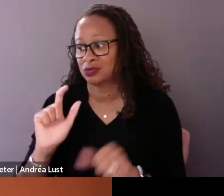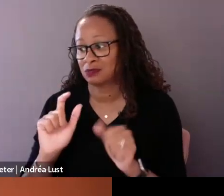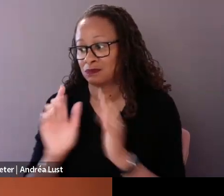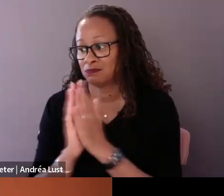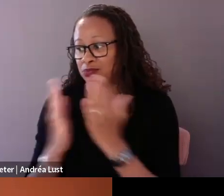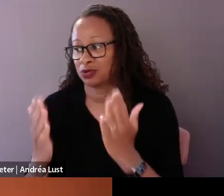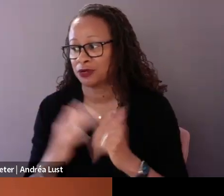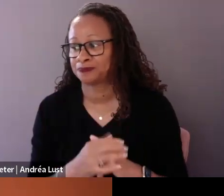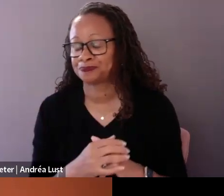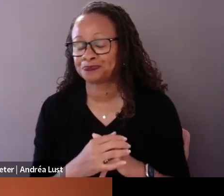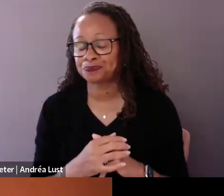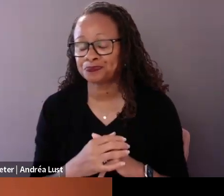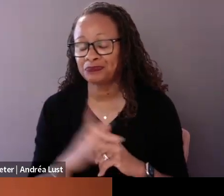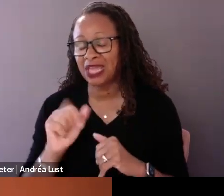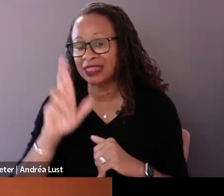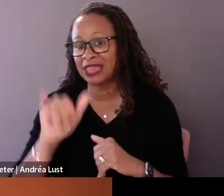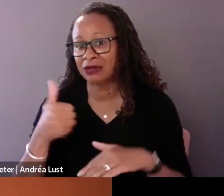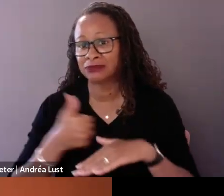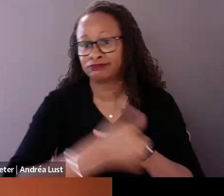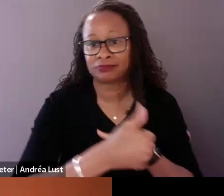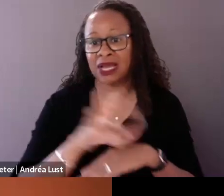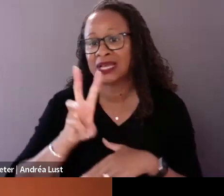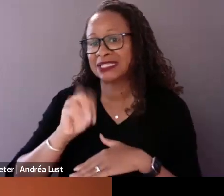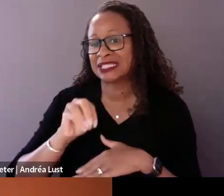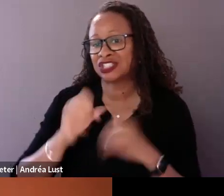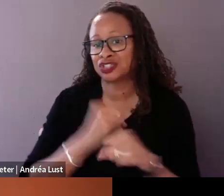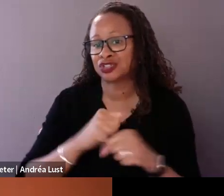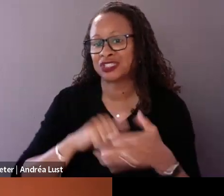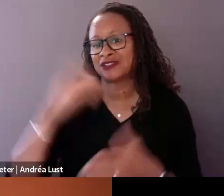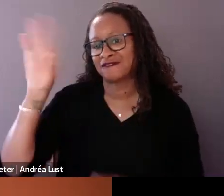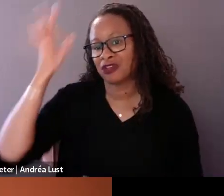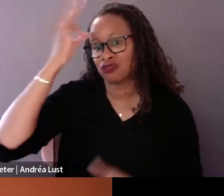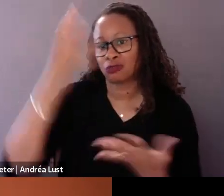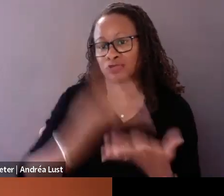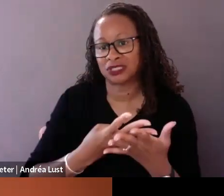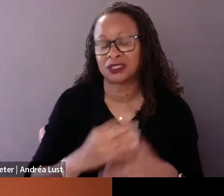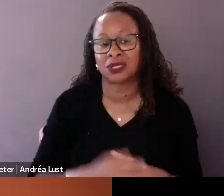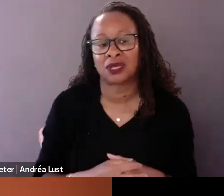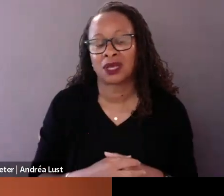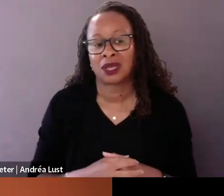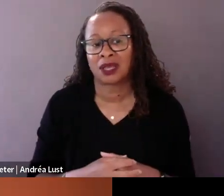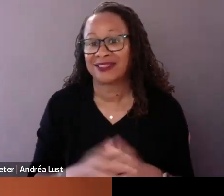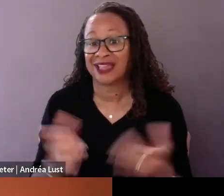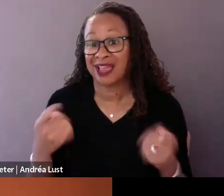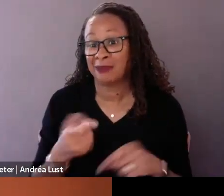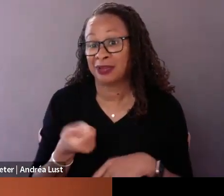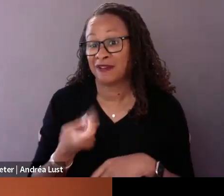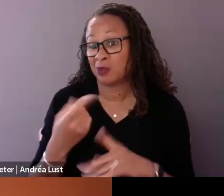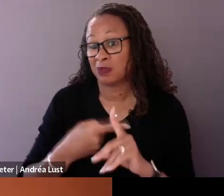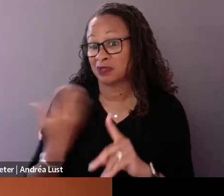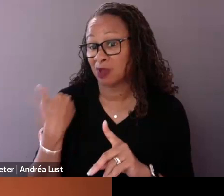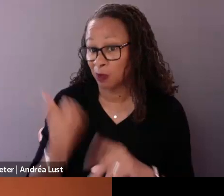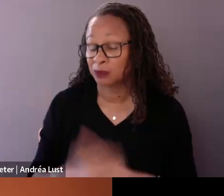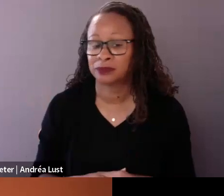being sentenced to 60 years in federal prison, which happened a few months ago.